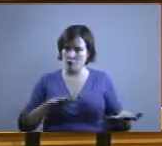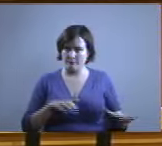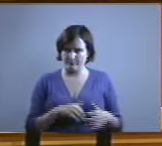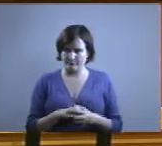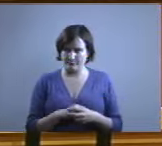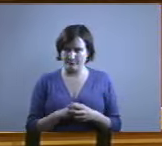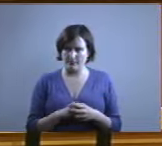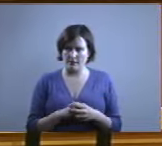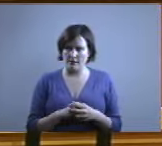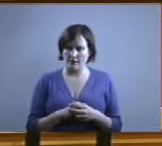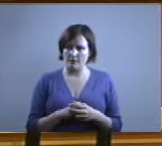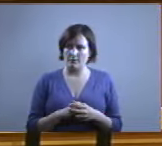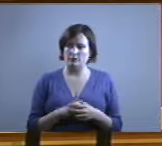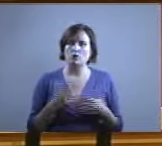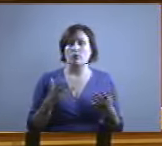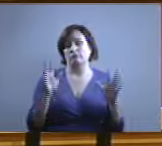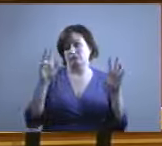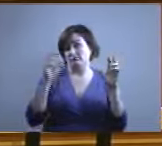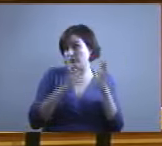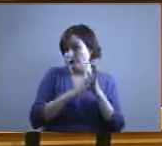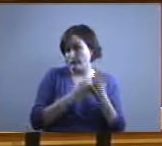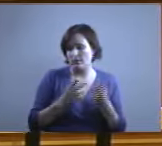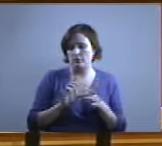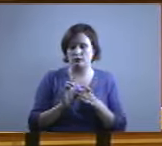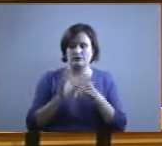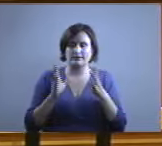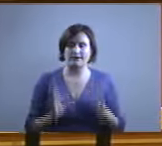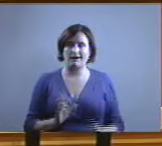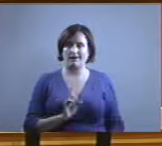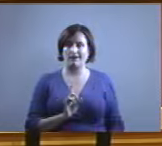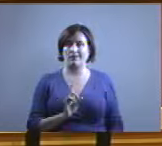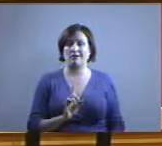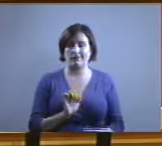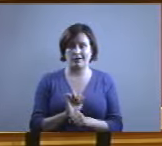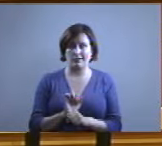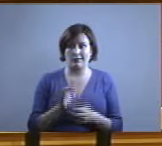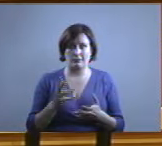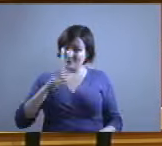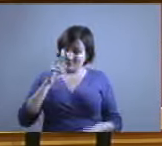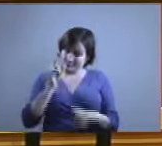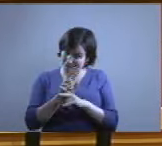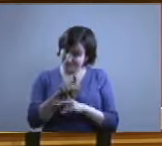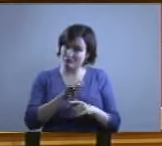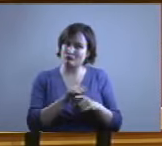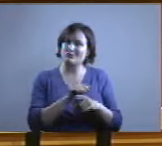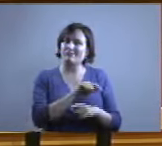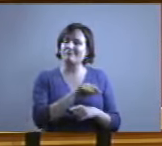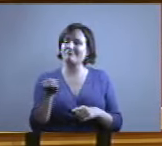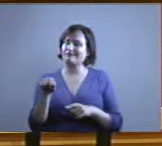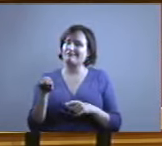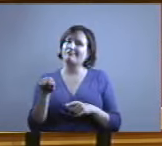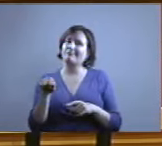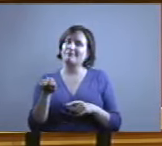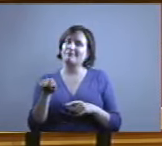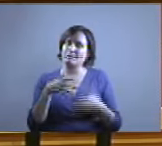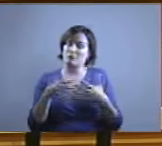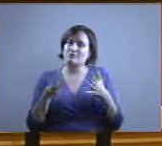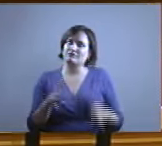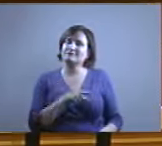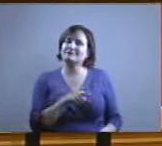sometimes you'll find that when an interpreter is not doing well at the job of translating information, to ensure that they